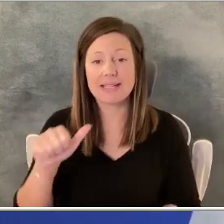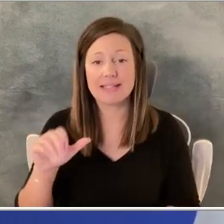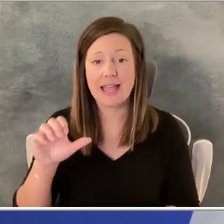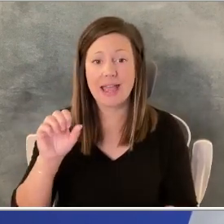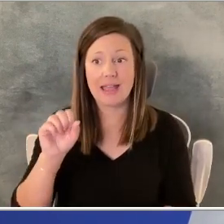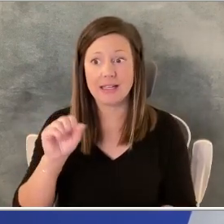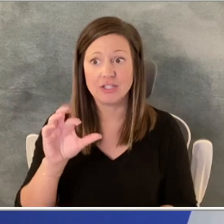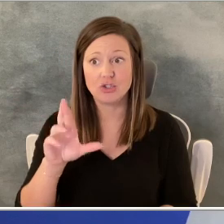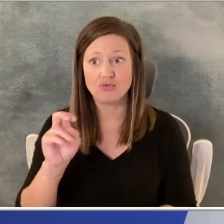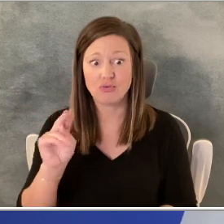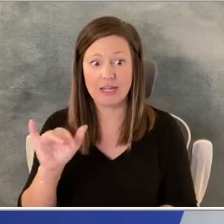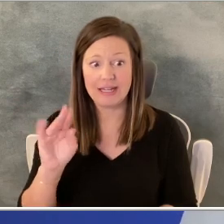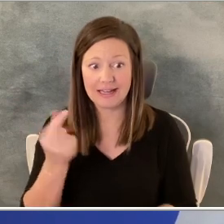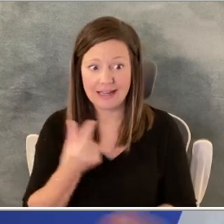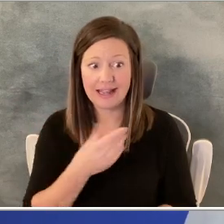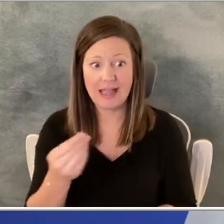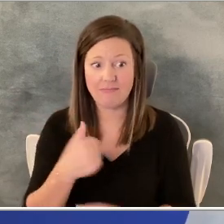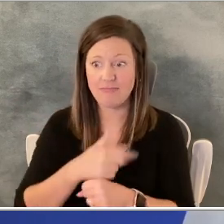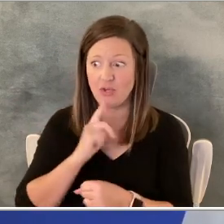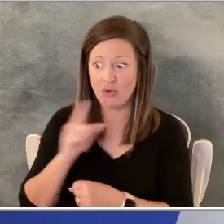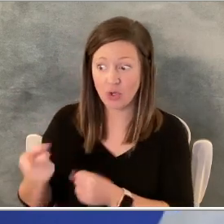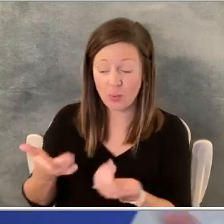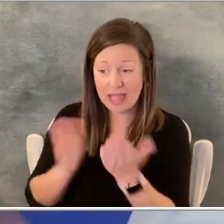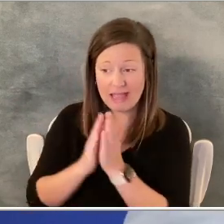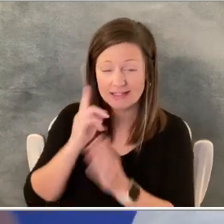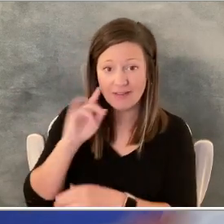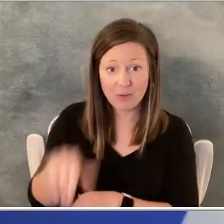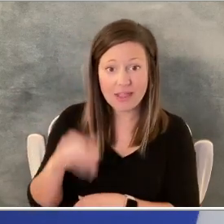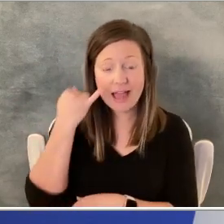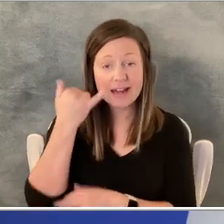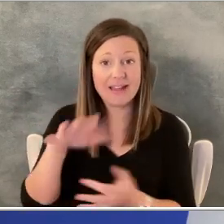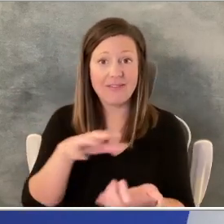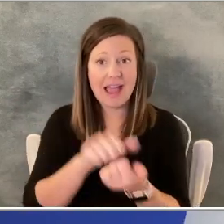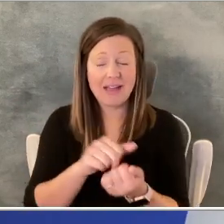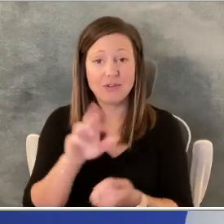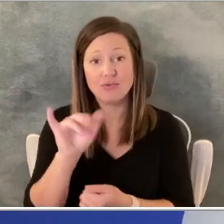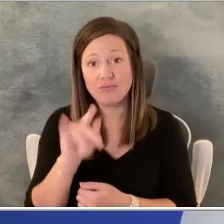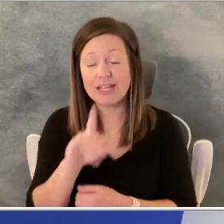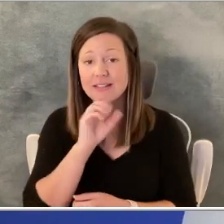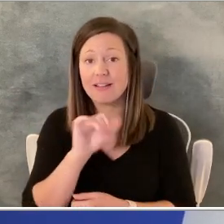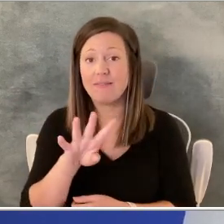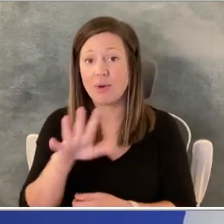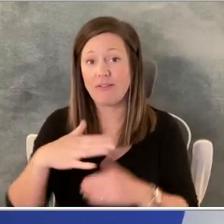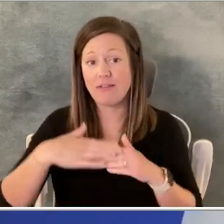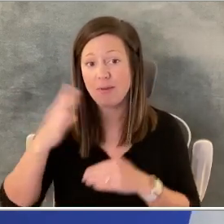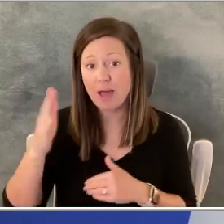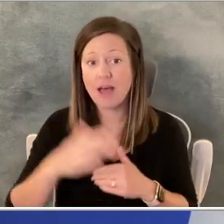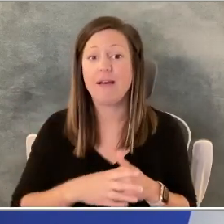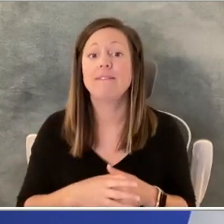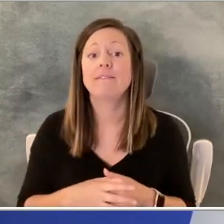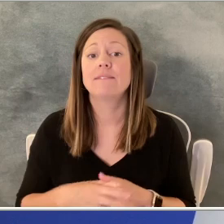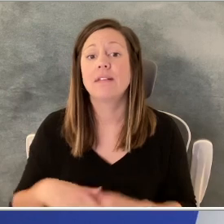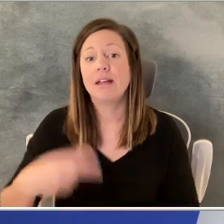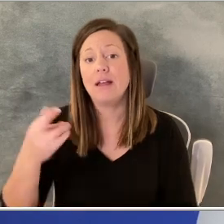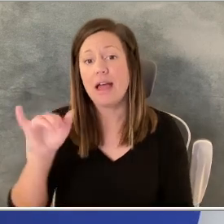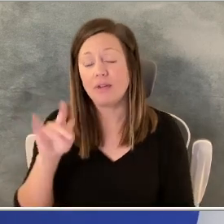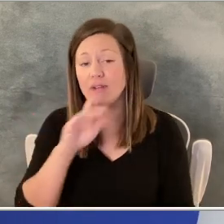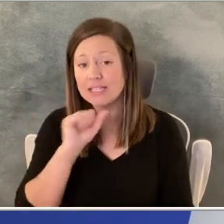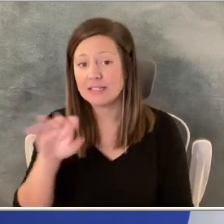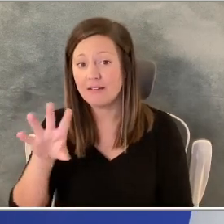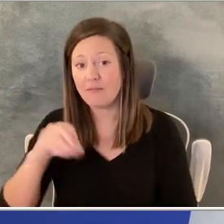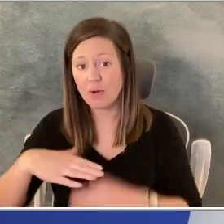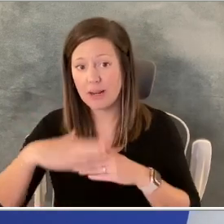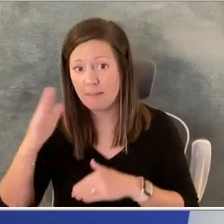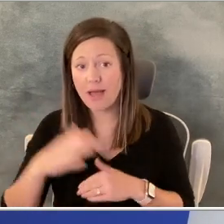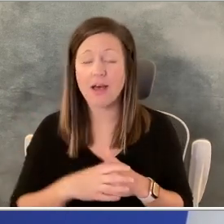should be asking for it when you're, if you're average risk, 45 and above, if you're a high risk, 40 and above, high risk being family history,